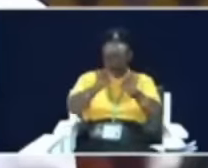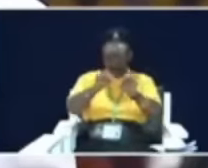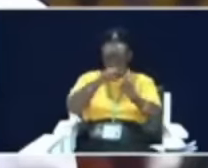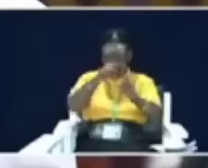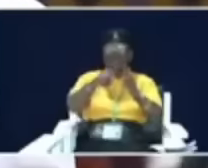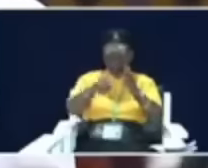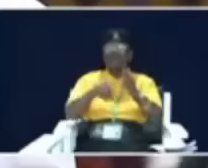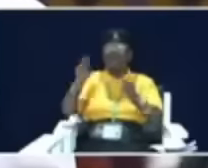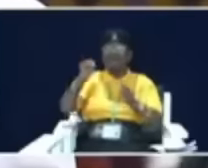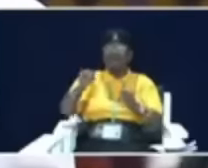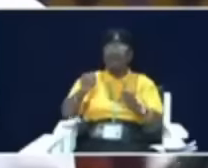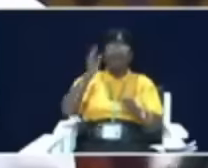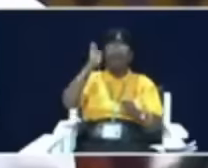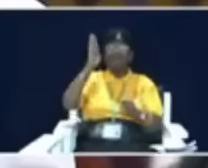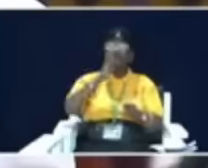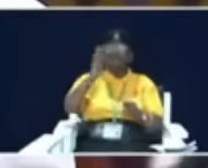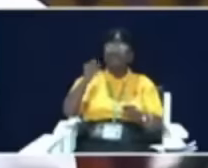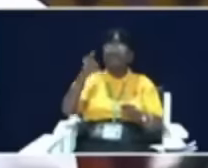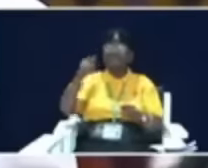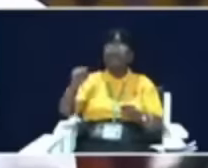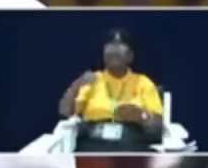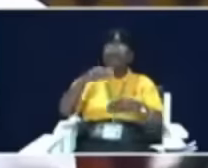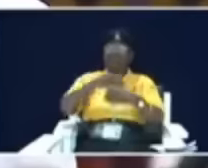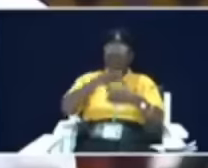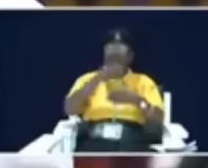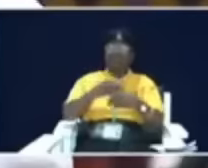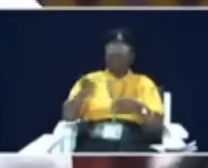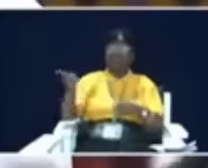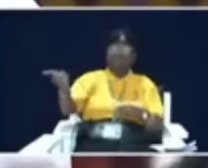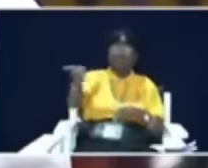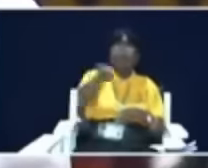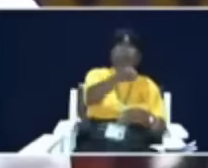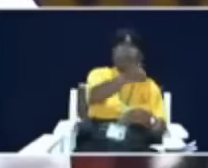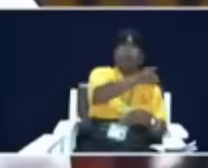the walls you build yourself.